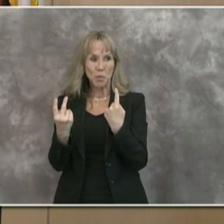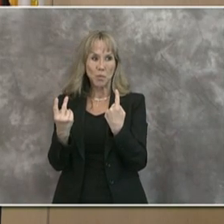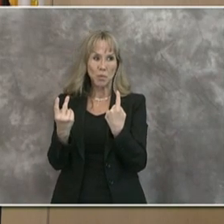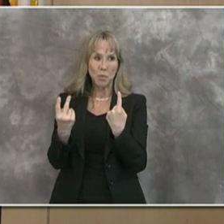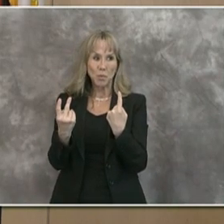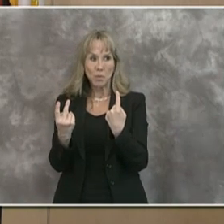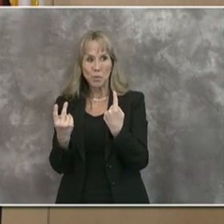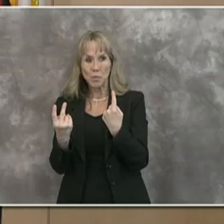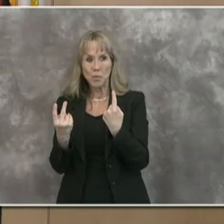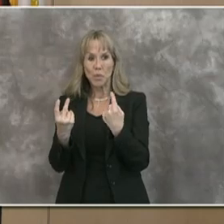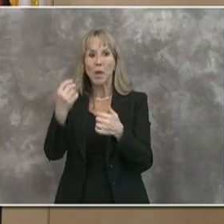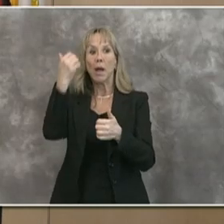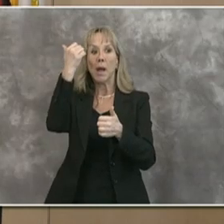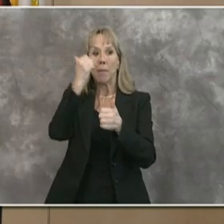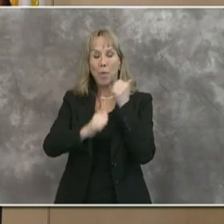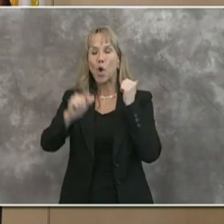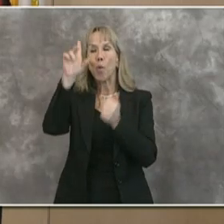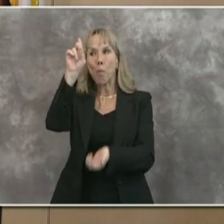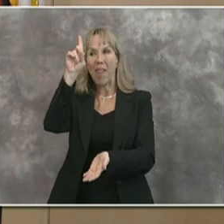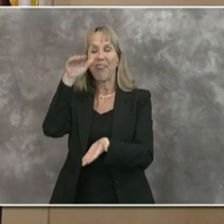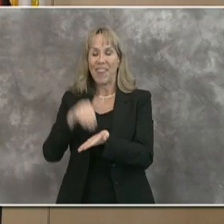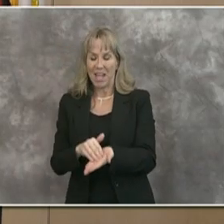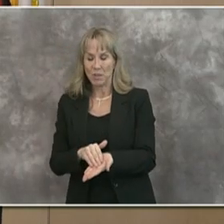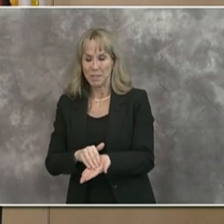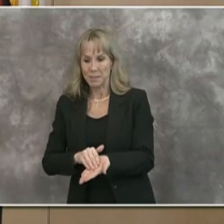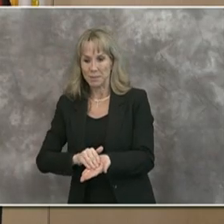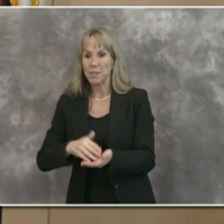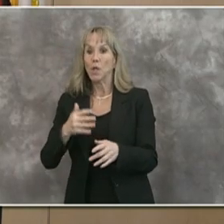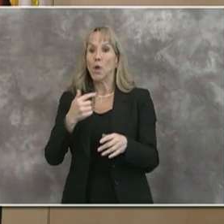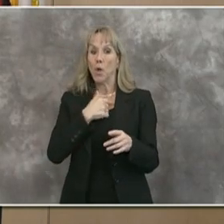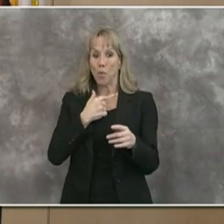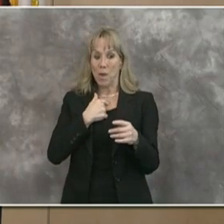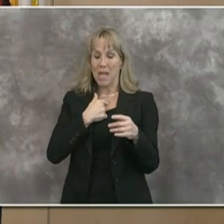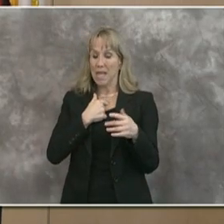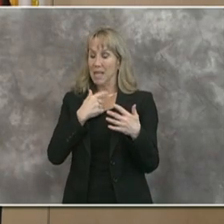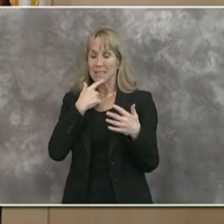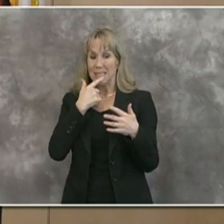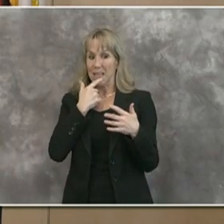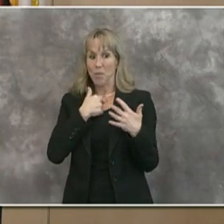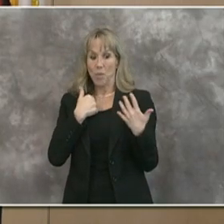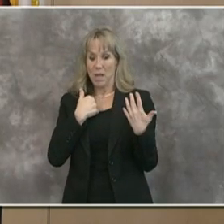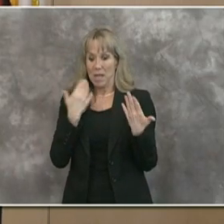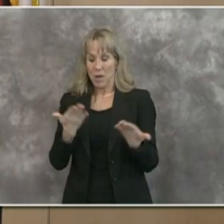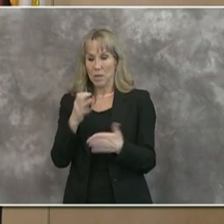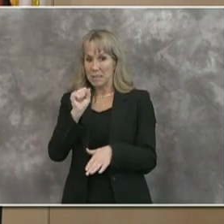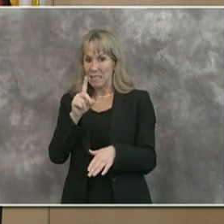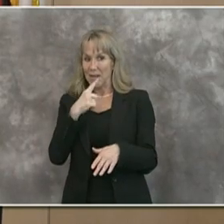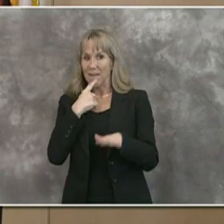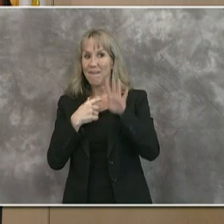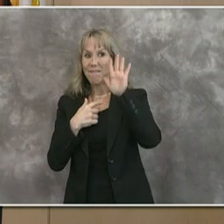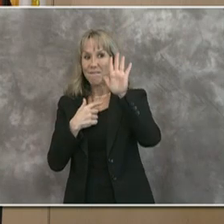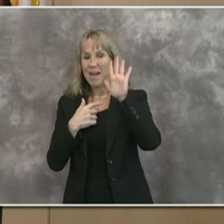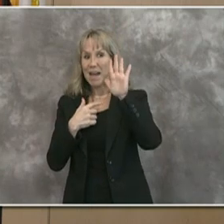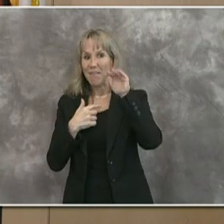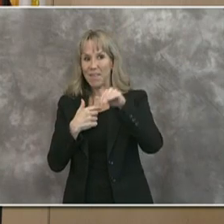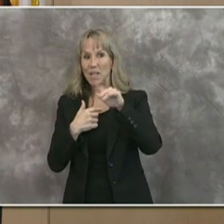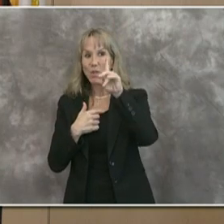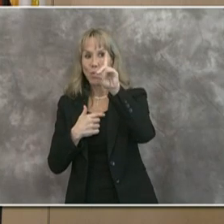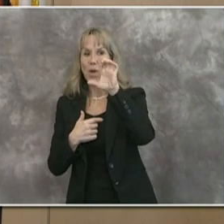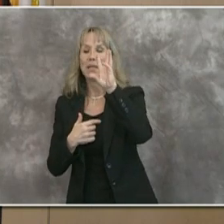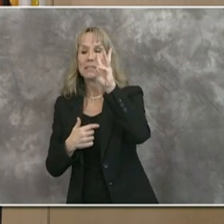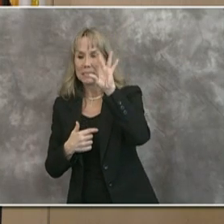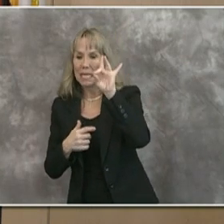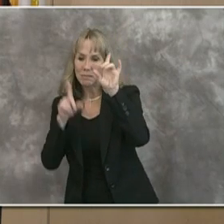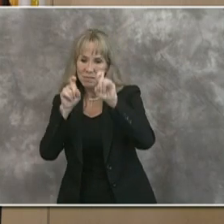per 1,000. We have set for San Diego a top goal of 5,168, and that